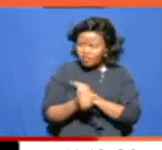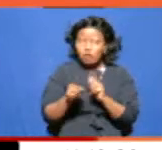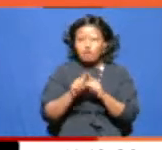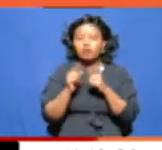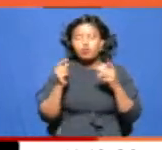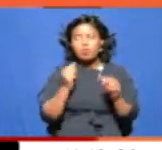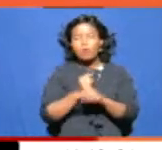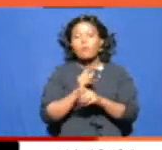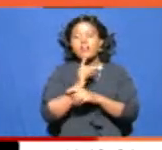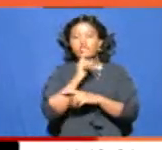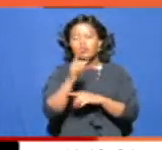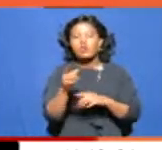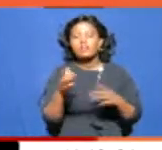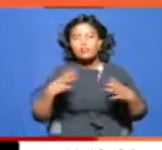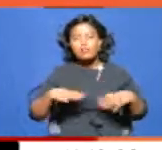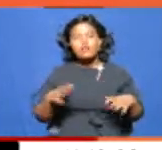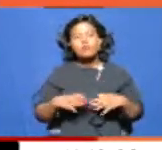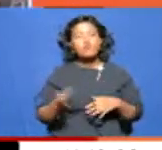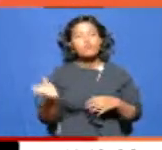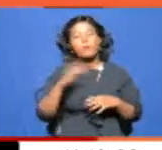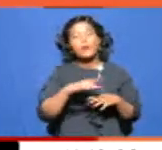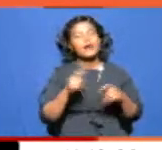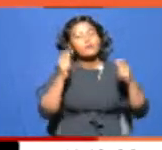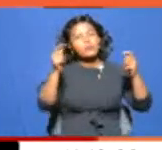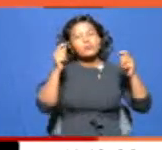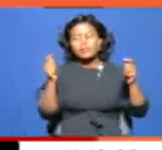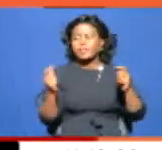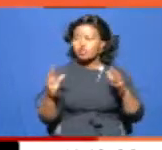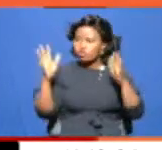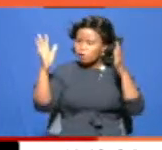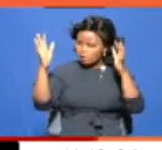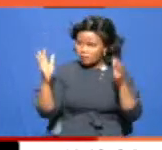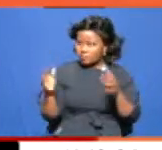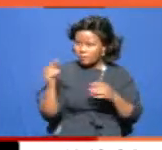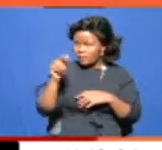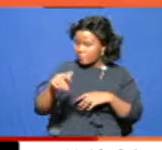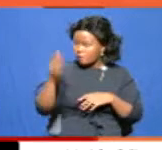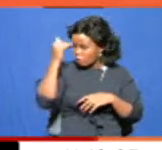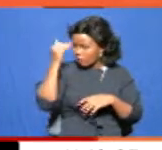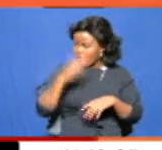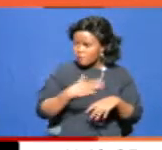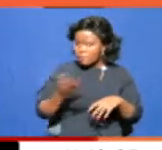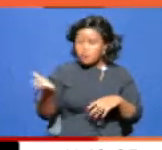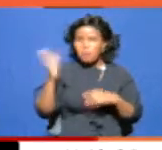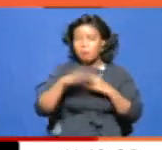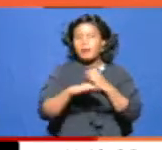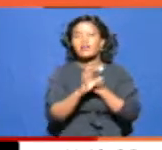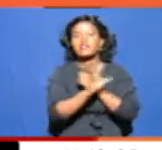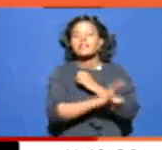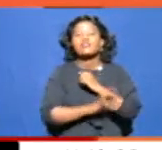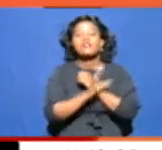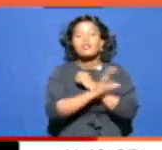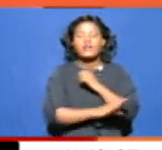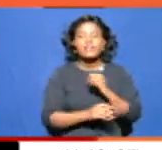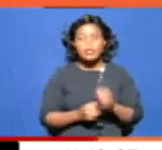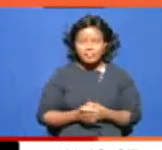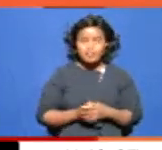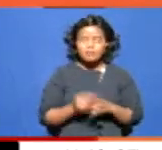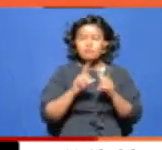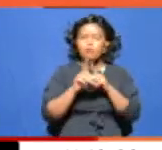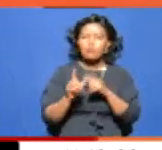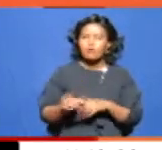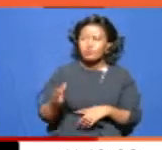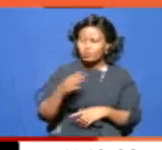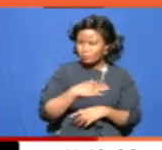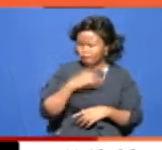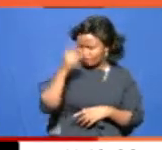when we started the Jazza Star Initiative. So that is what brought me back in the country. Mm-hmm. So while at it, I looked around and said, I